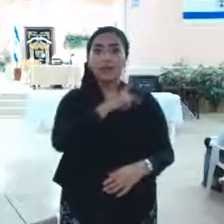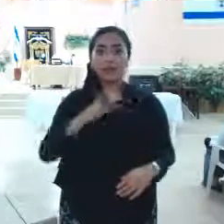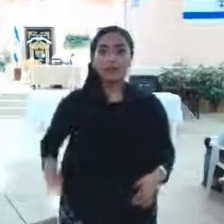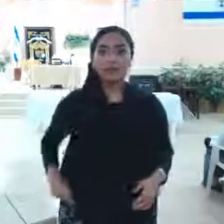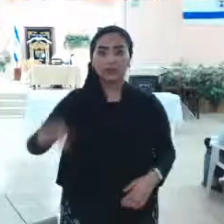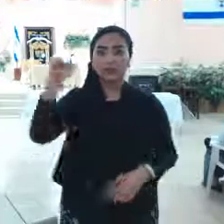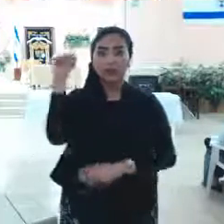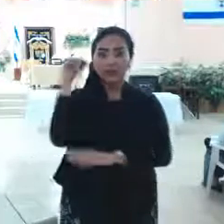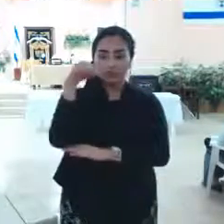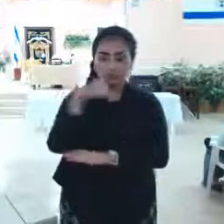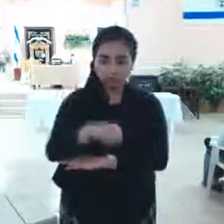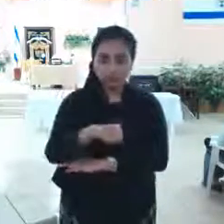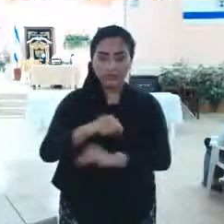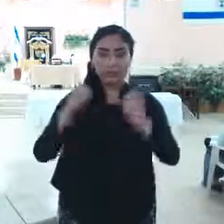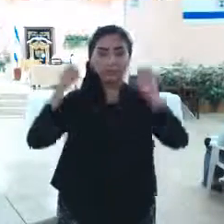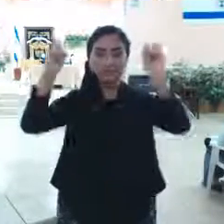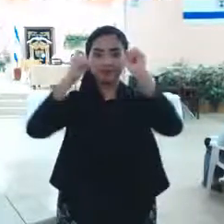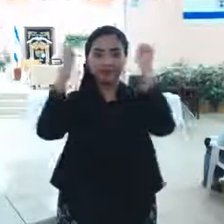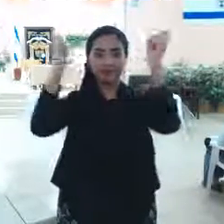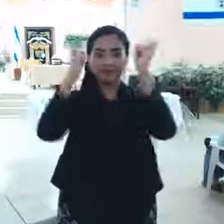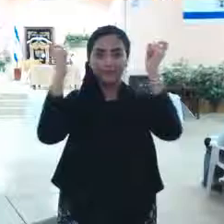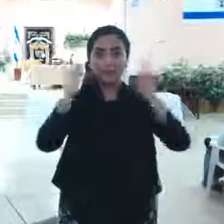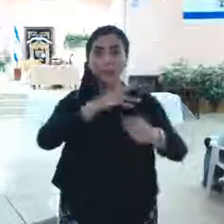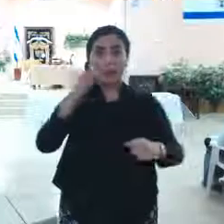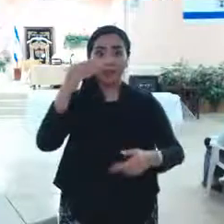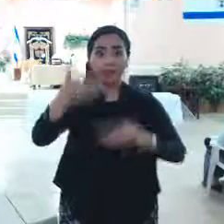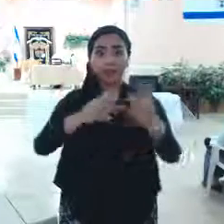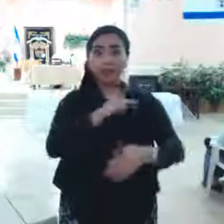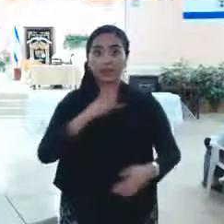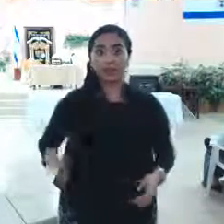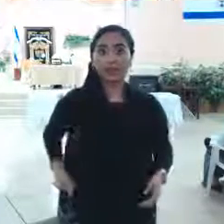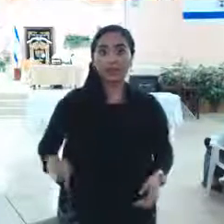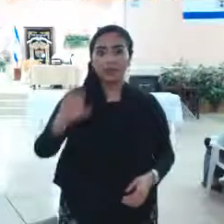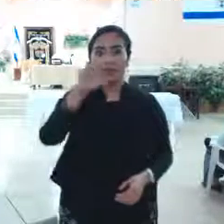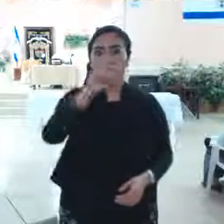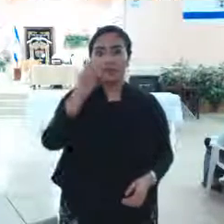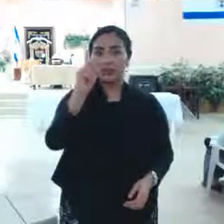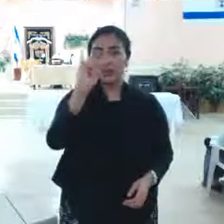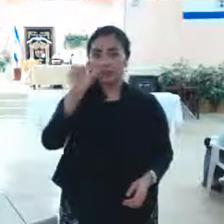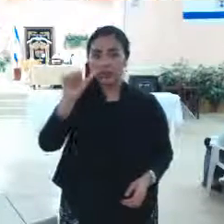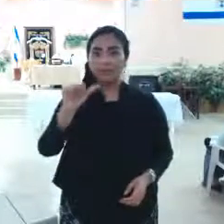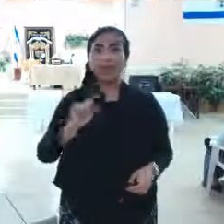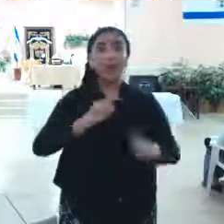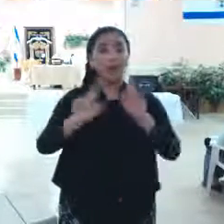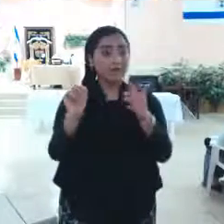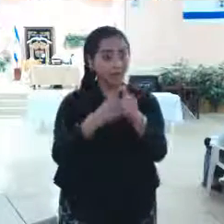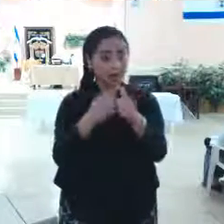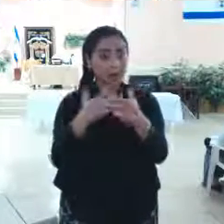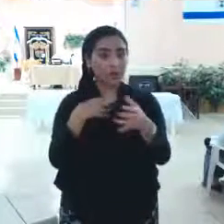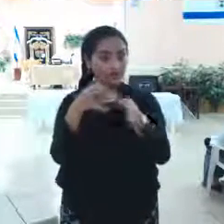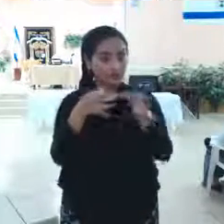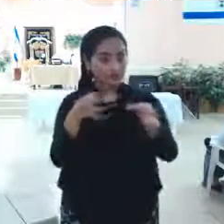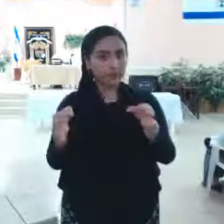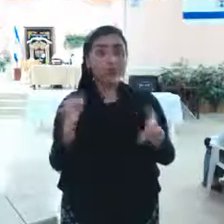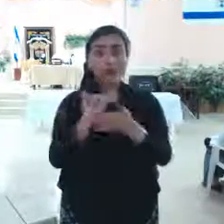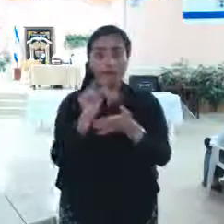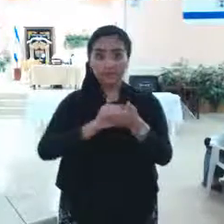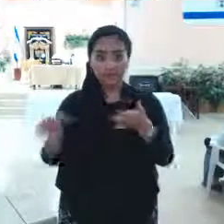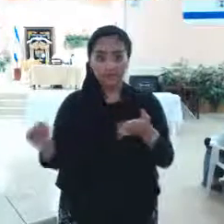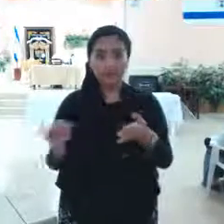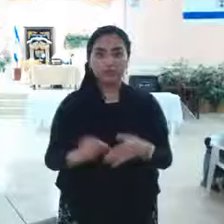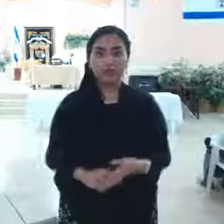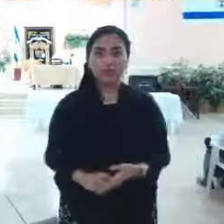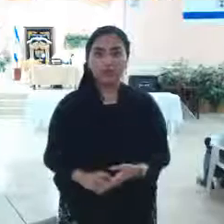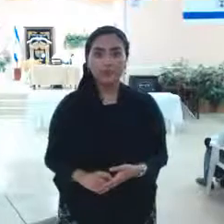todos los que con él estaban y adoraron. Entonces el rey Ezequías, quiero hacer una And I aclaración. want to clarify Miren, something. Este verso Look,